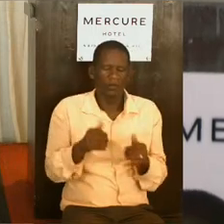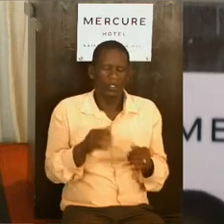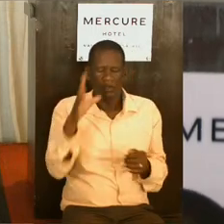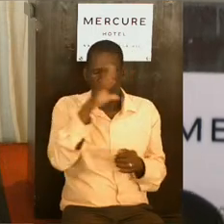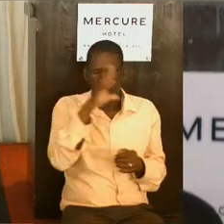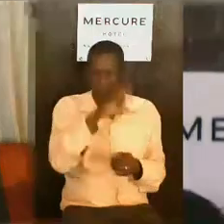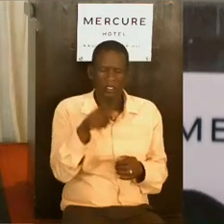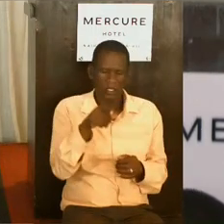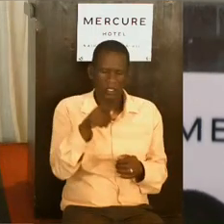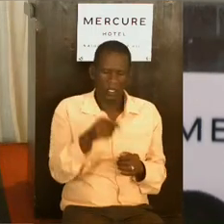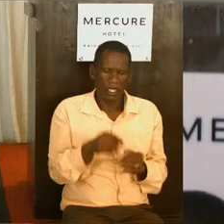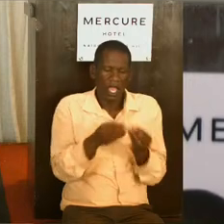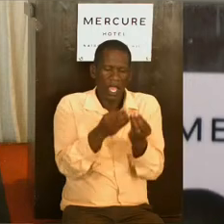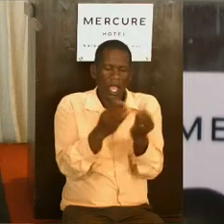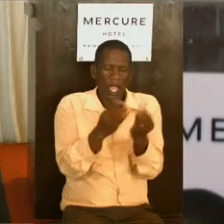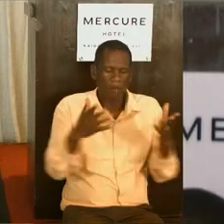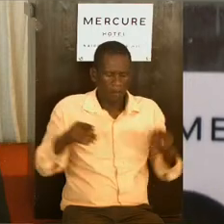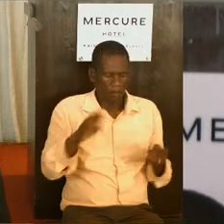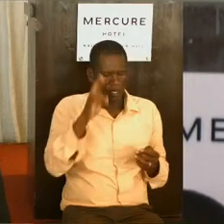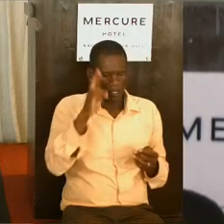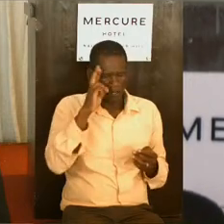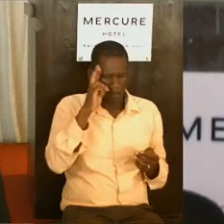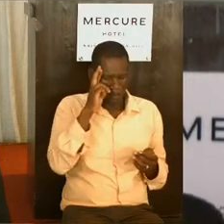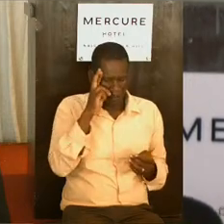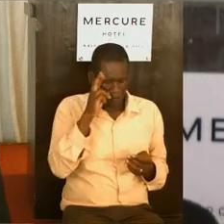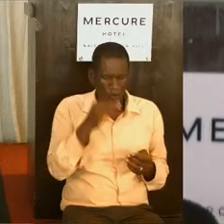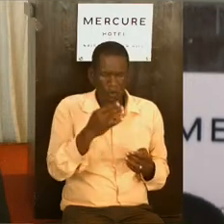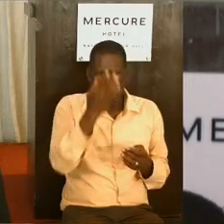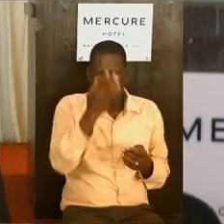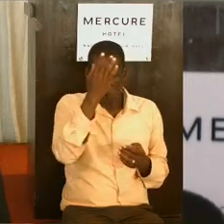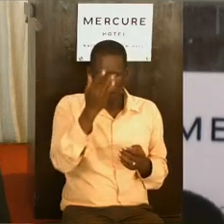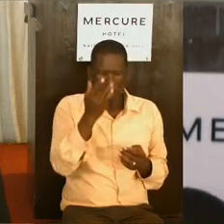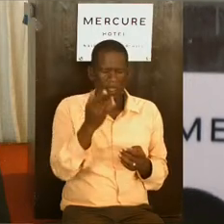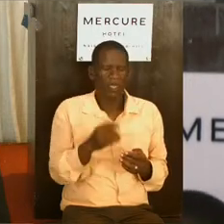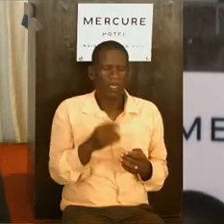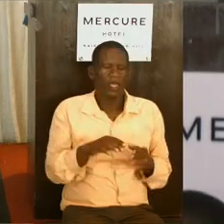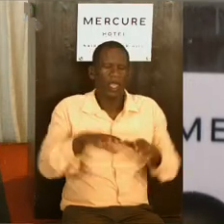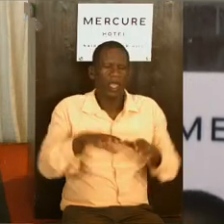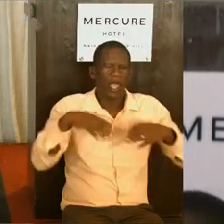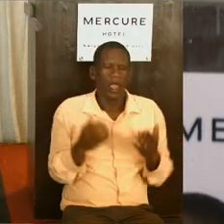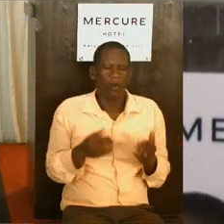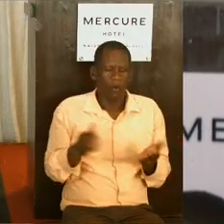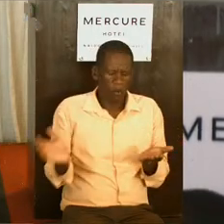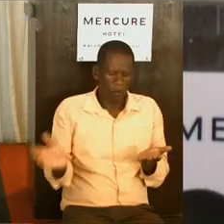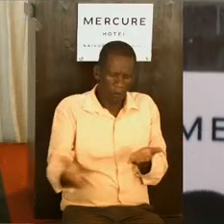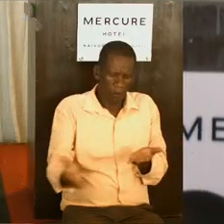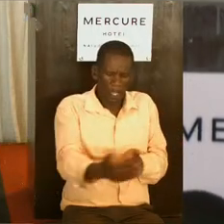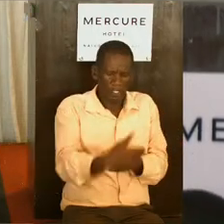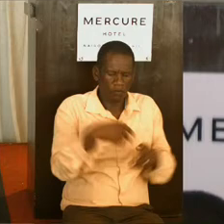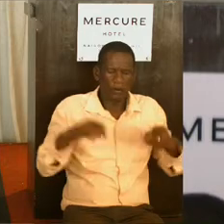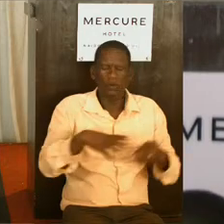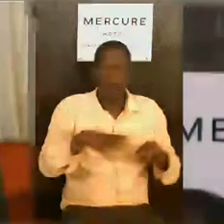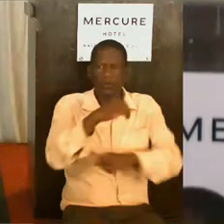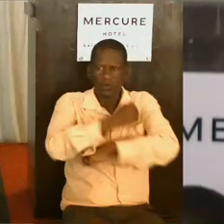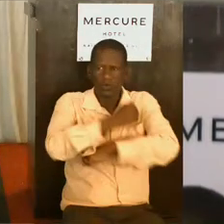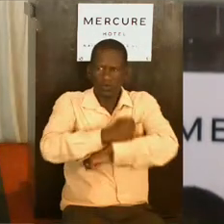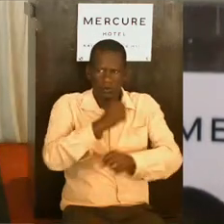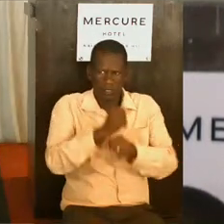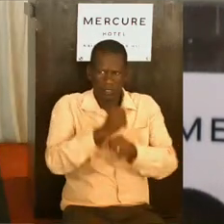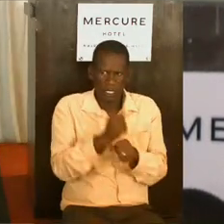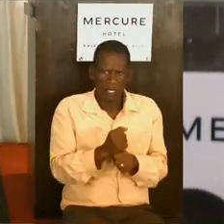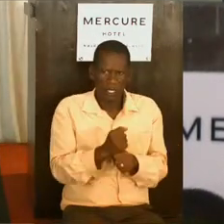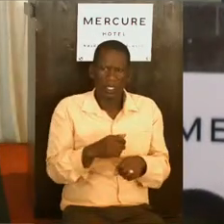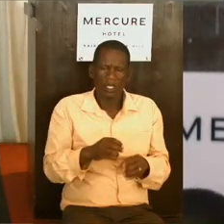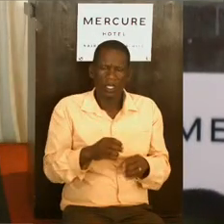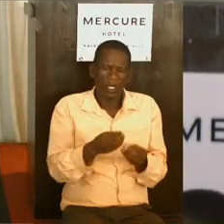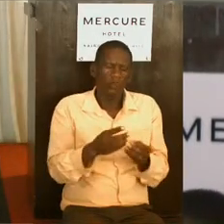missed how many of us remember why or how the mobilization for people to go to school was being done